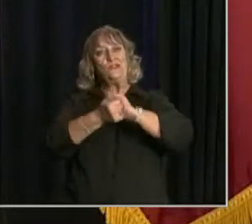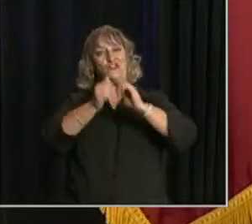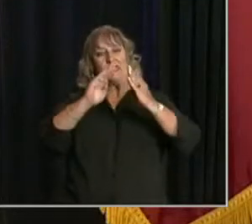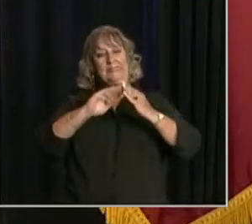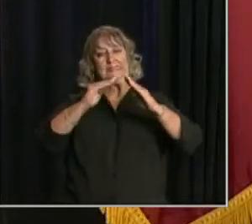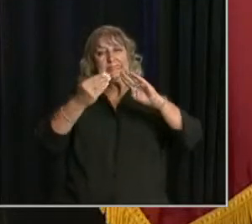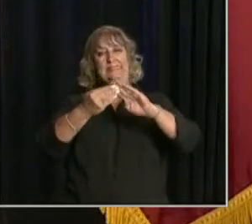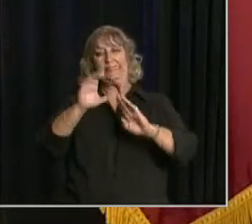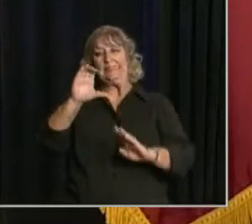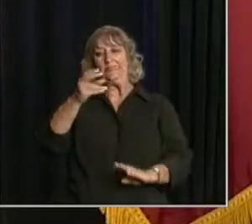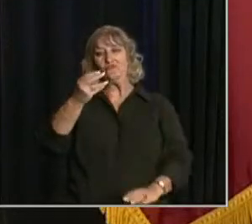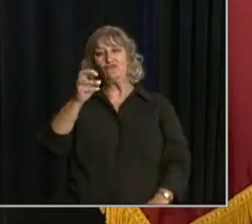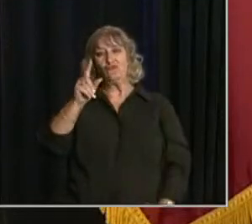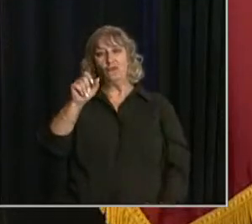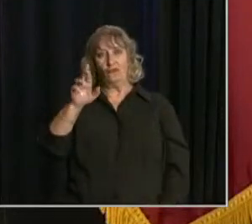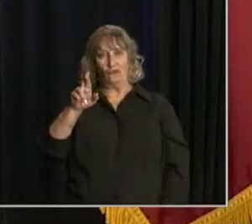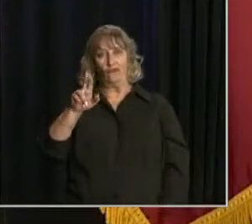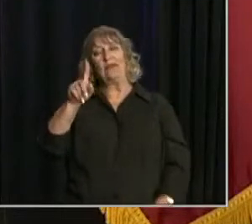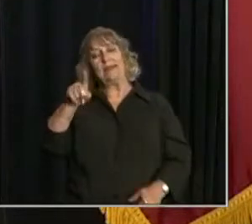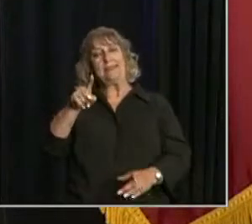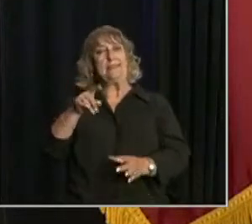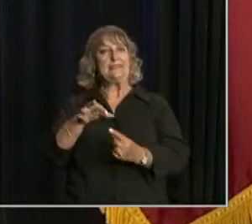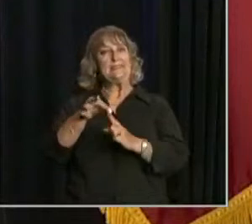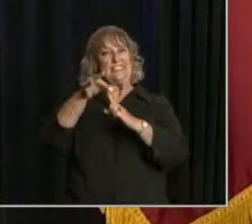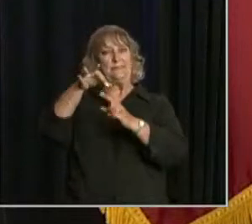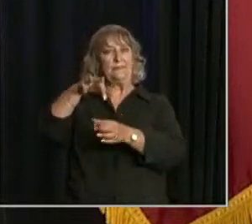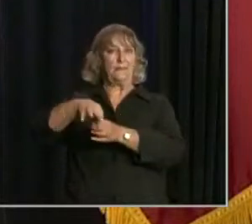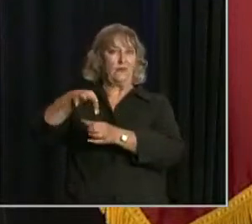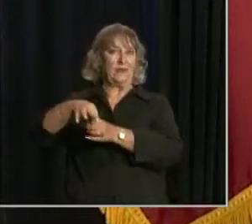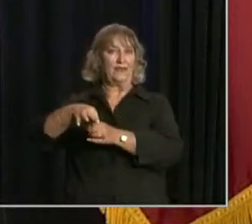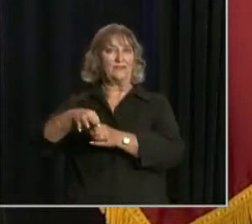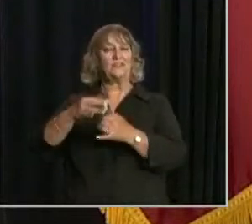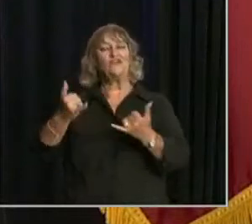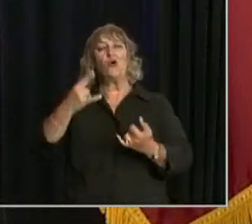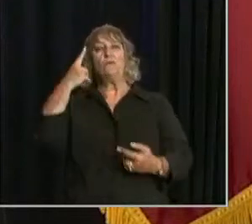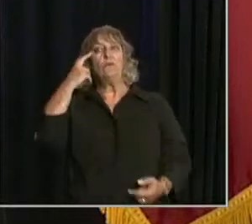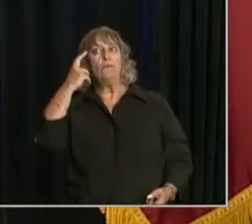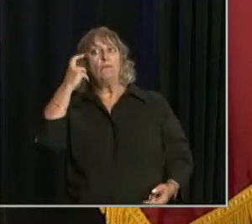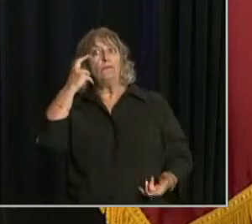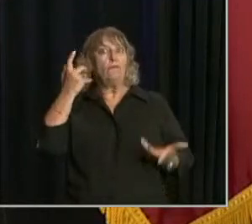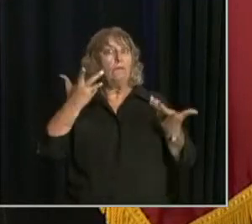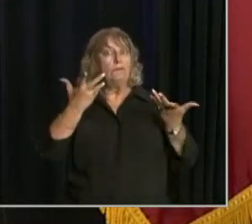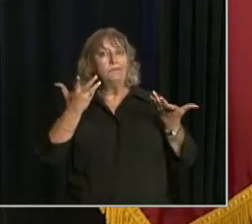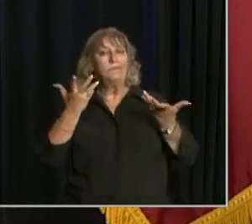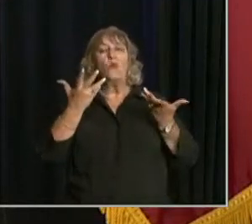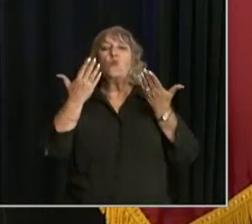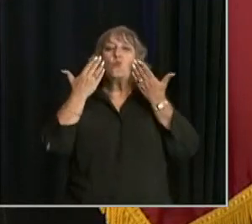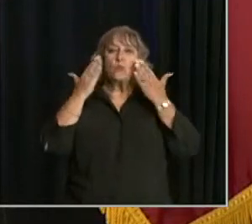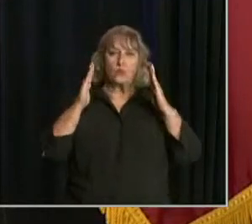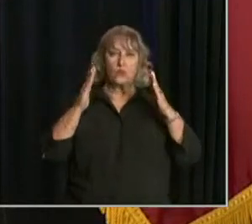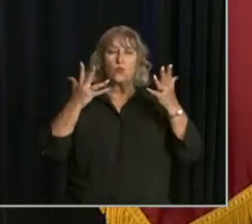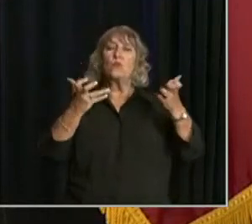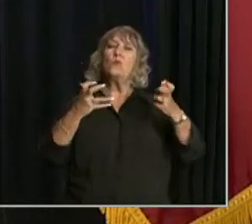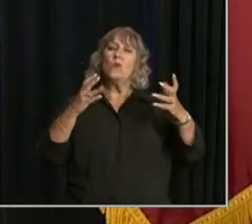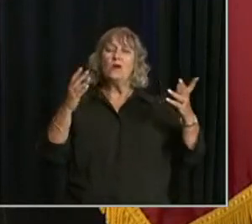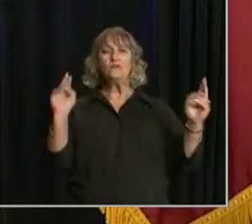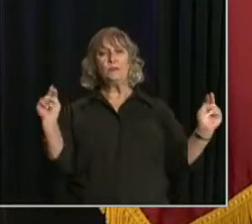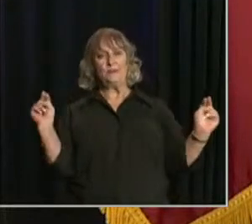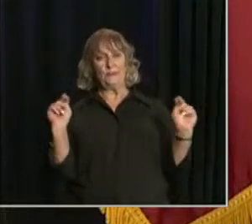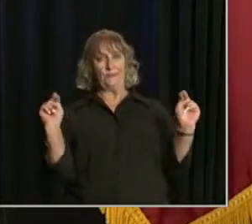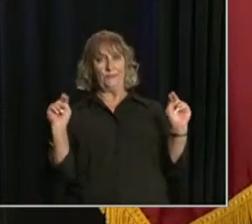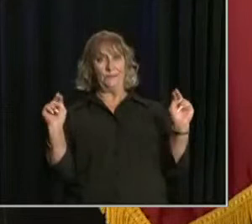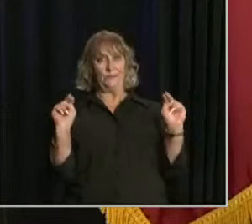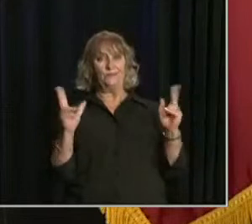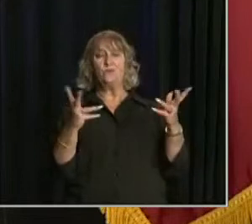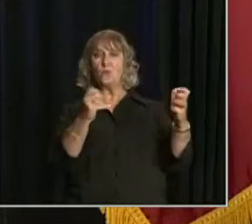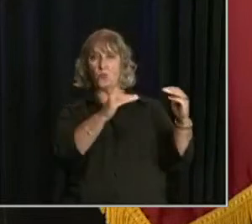of a charter election in addition. So there's a lot of speculation. I will say this, we want it to be objective, we want it to